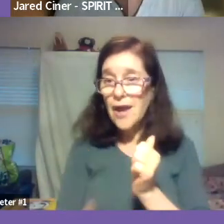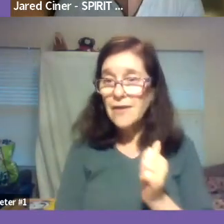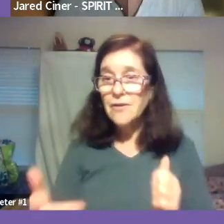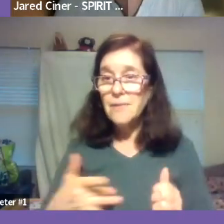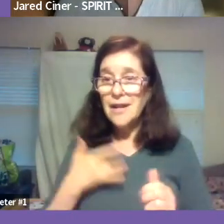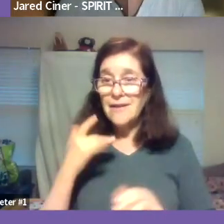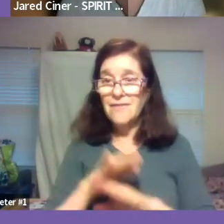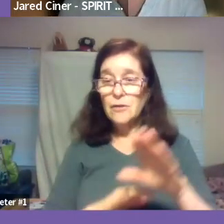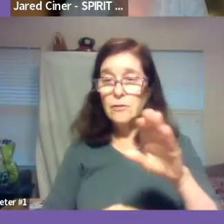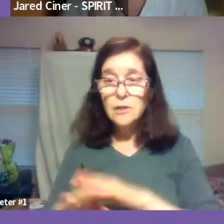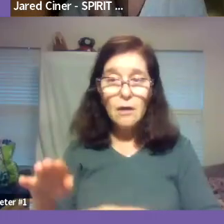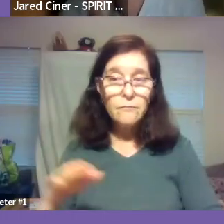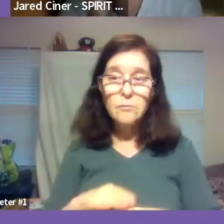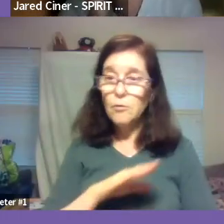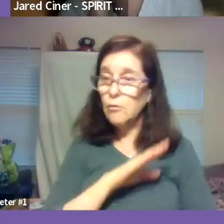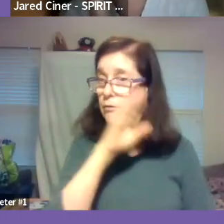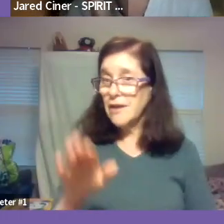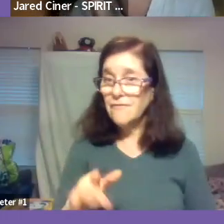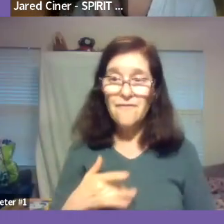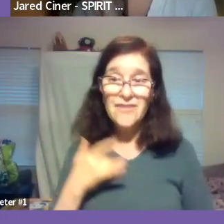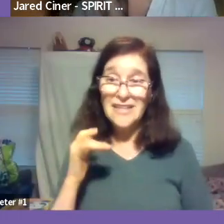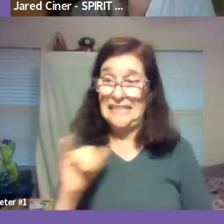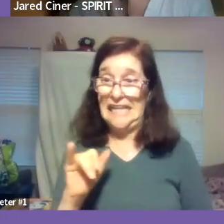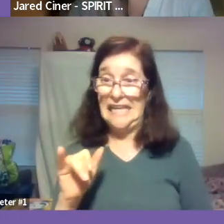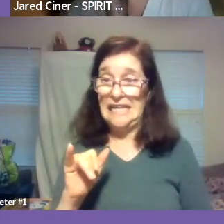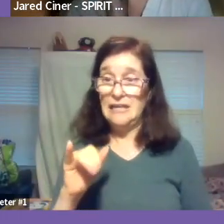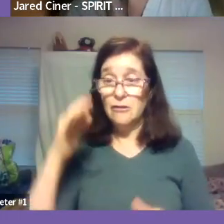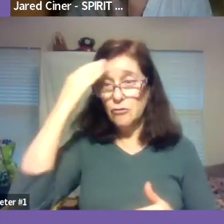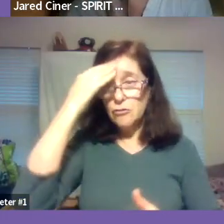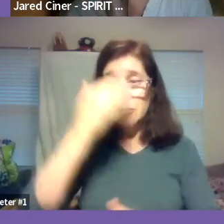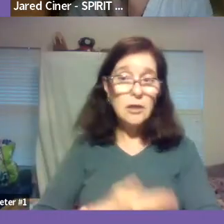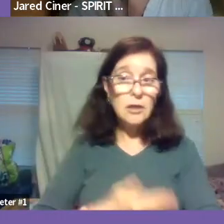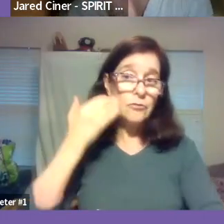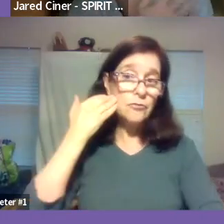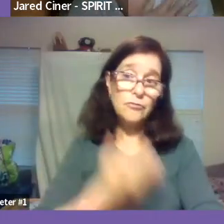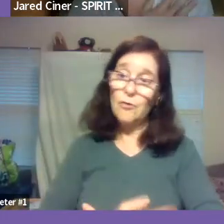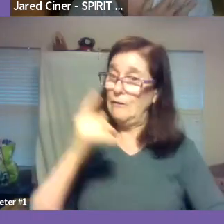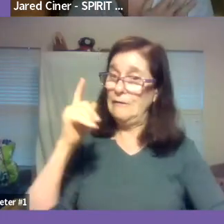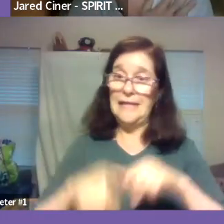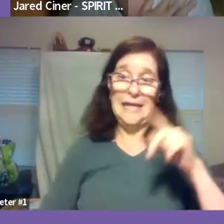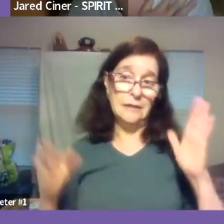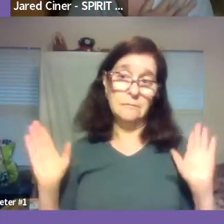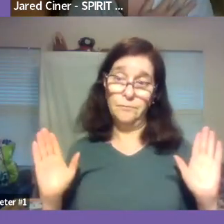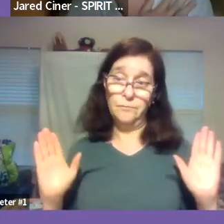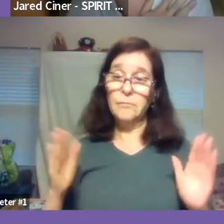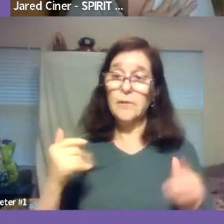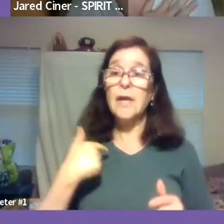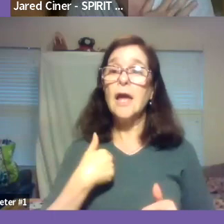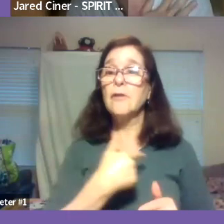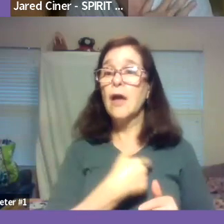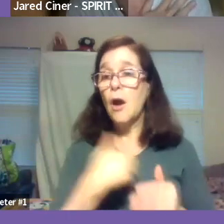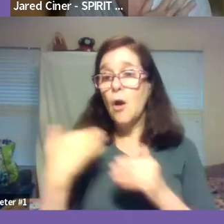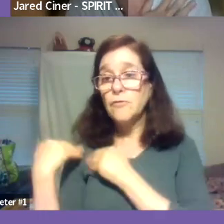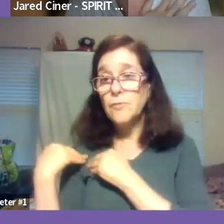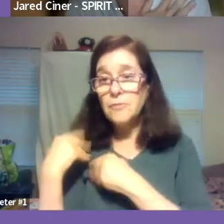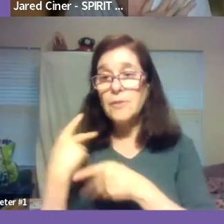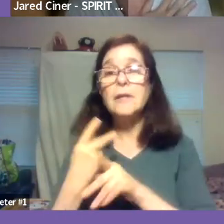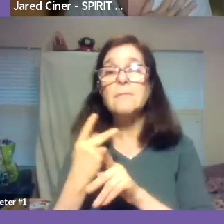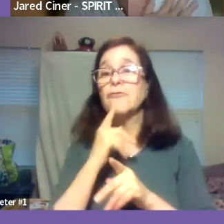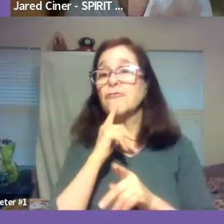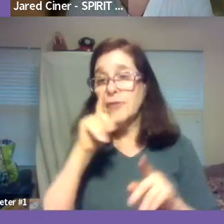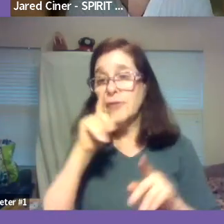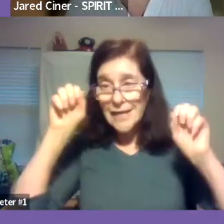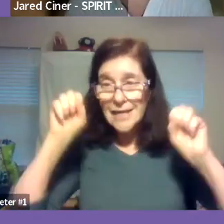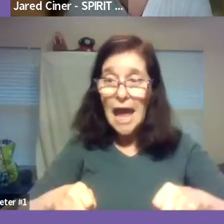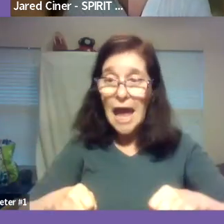So please never feel like, your son, your daughter can't do this. That's on us to make sure that they can. So come visit us, and